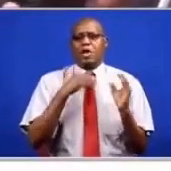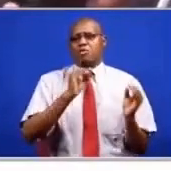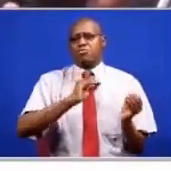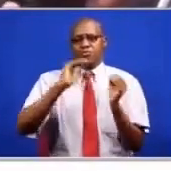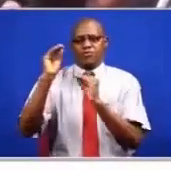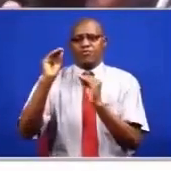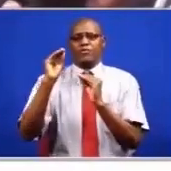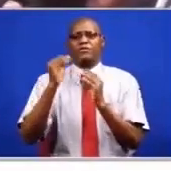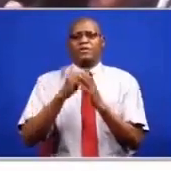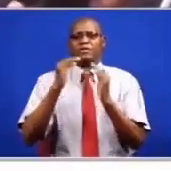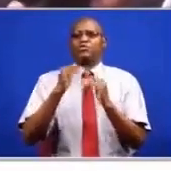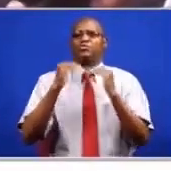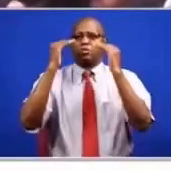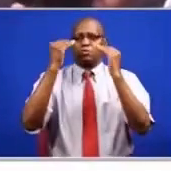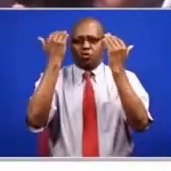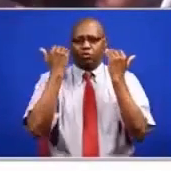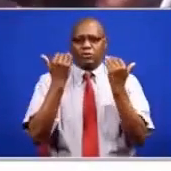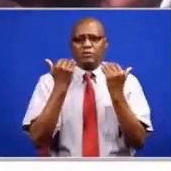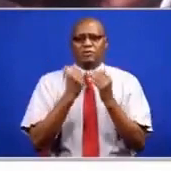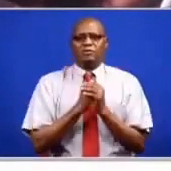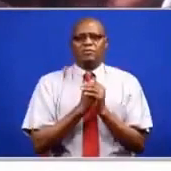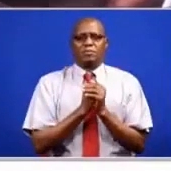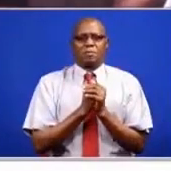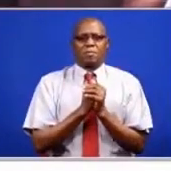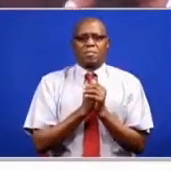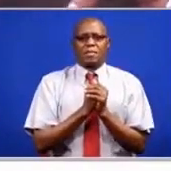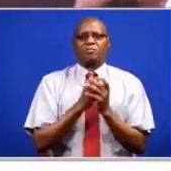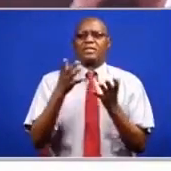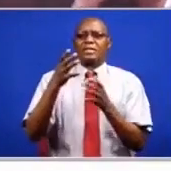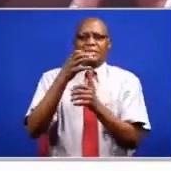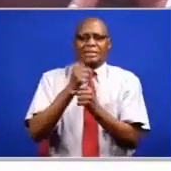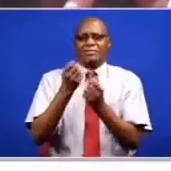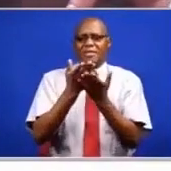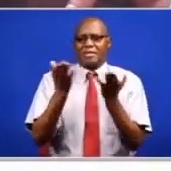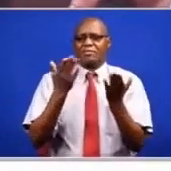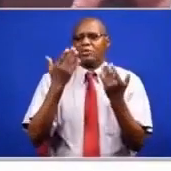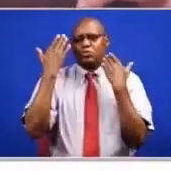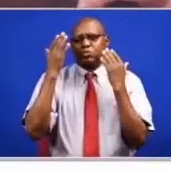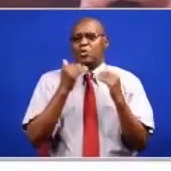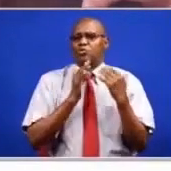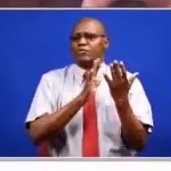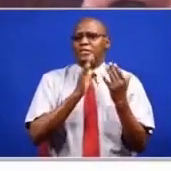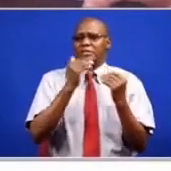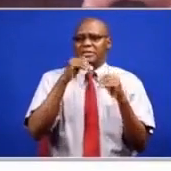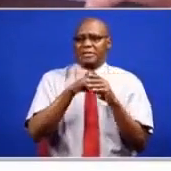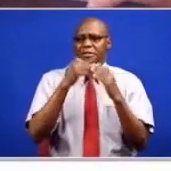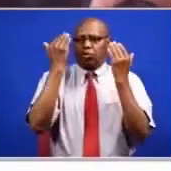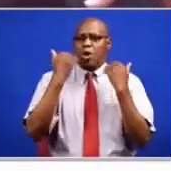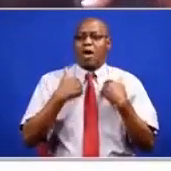cleared. About signatures, they can't bring a story because I took them, they received them, and they don't know how to face that in court because I have